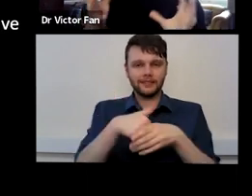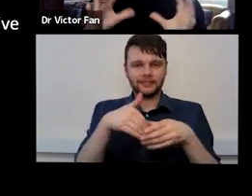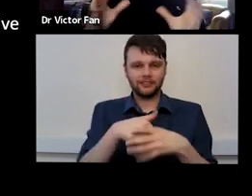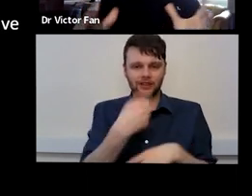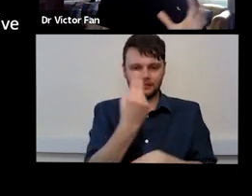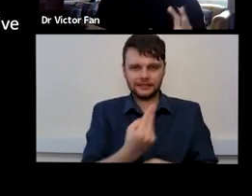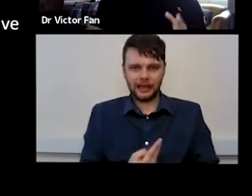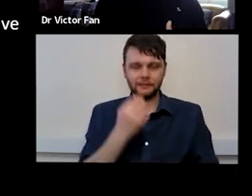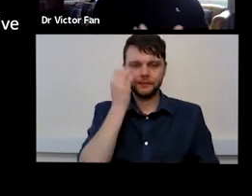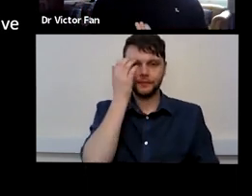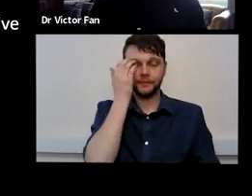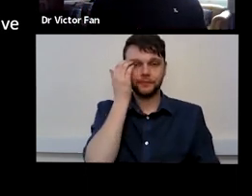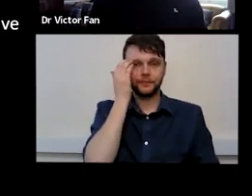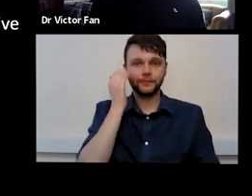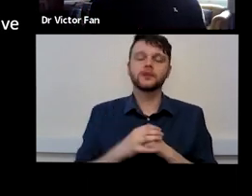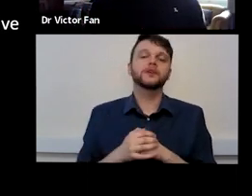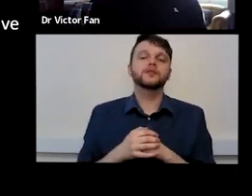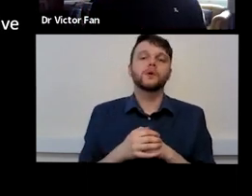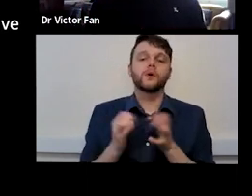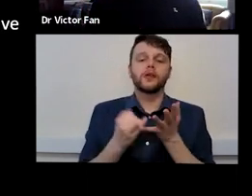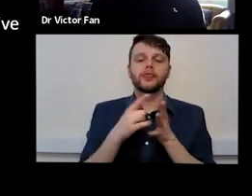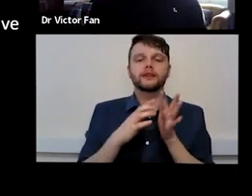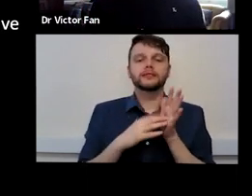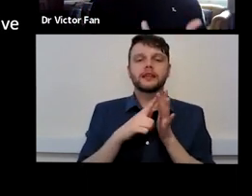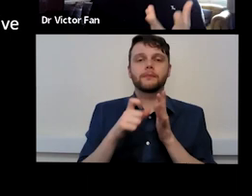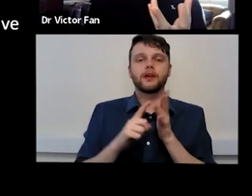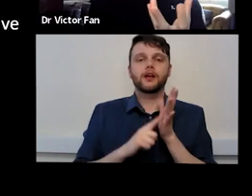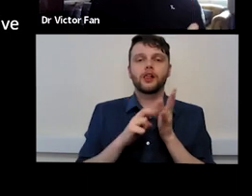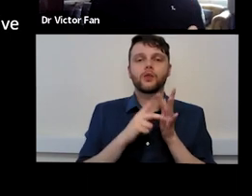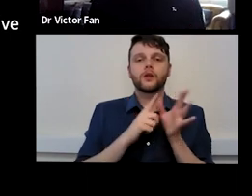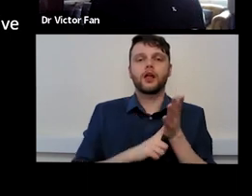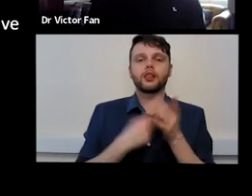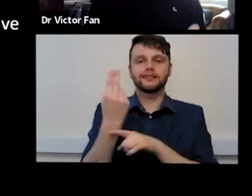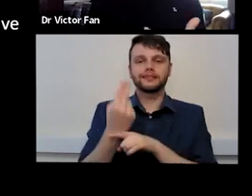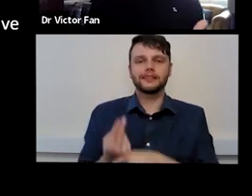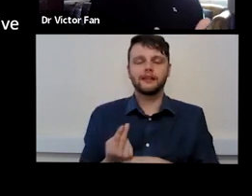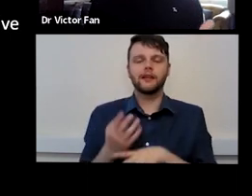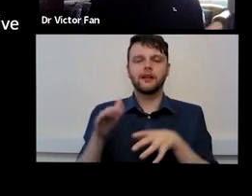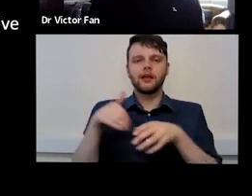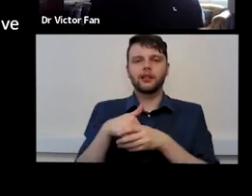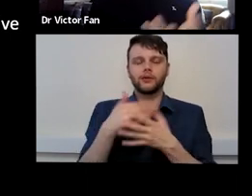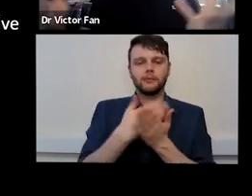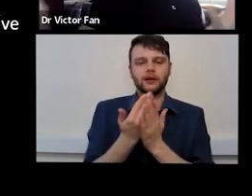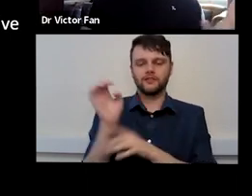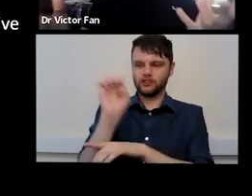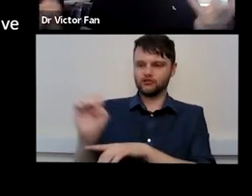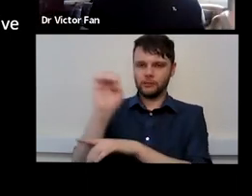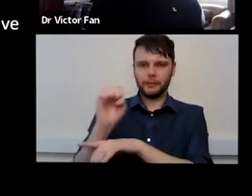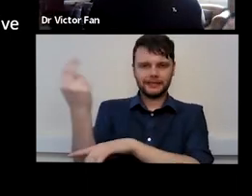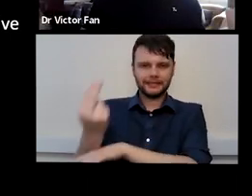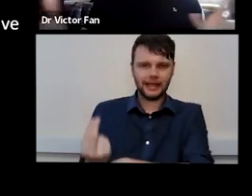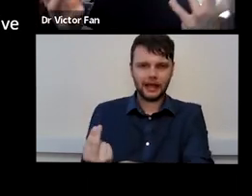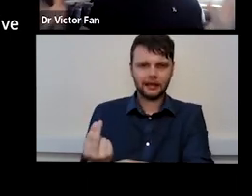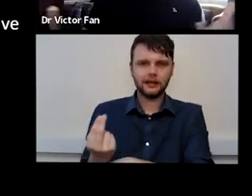these semi-colonial designs usually would mix features of European design. So we can see that